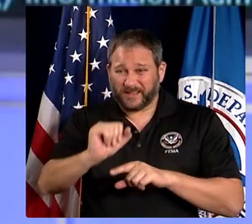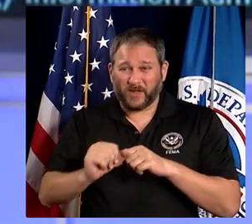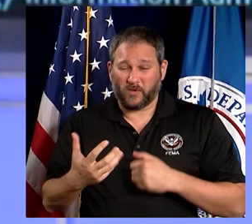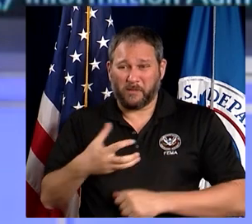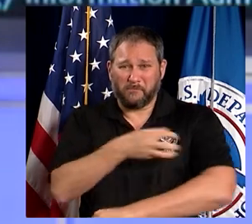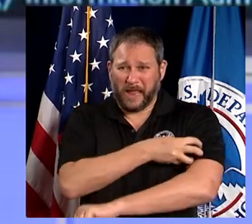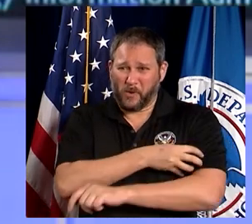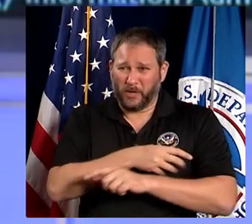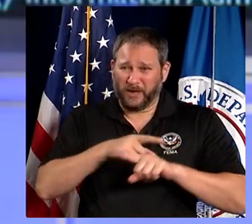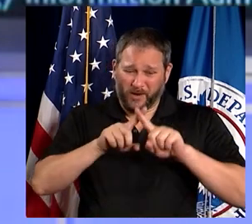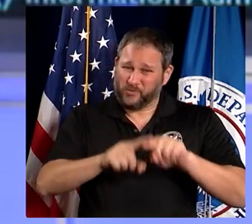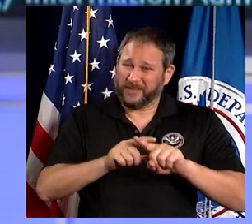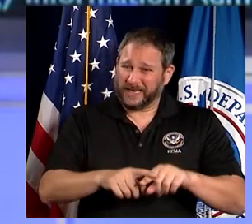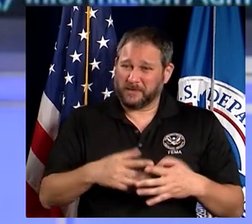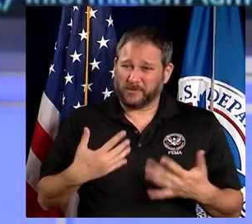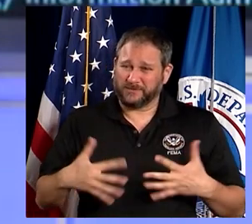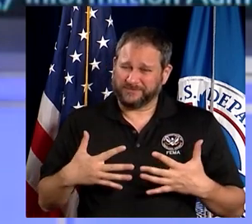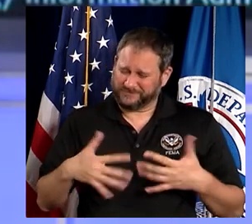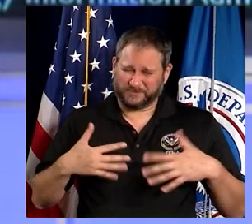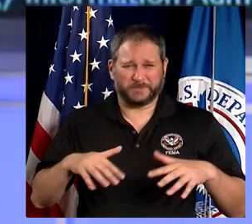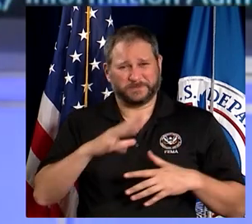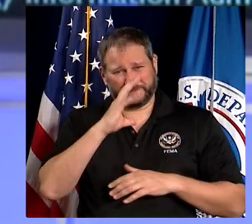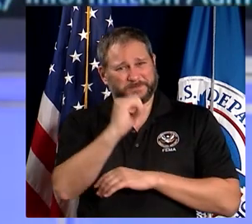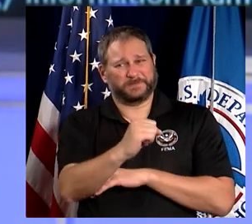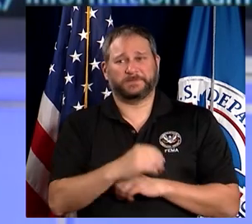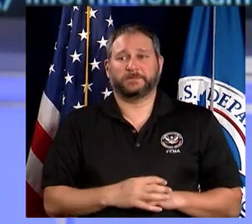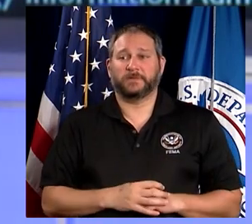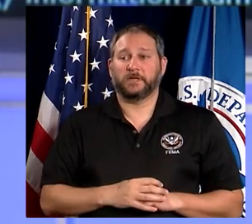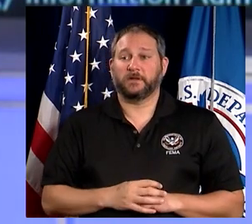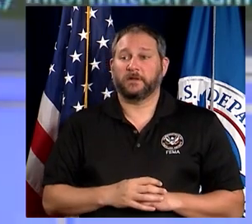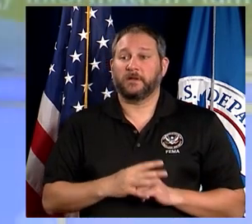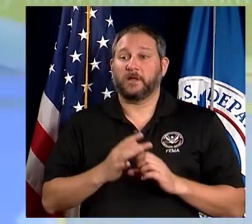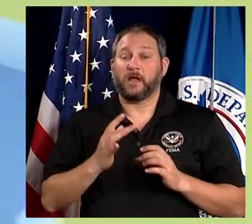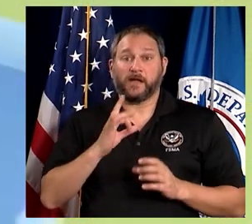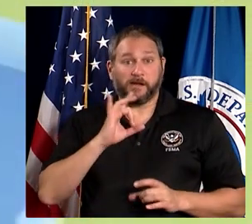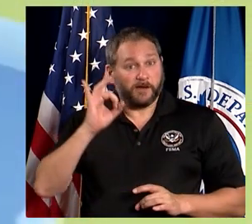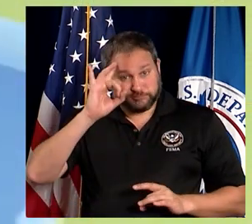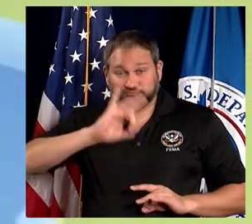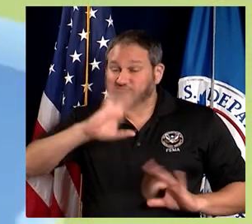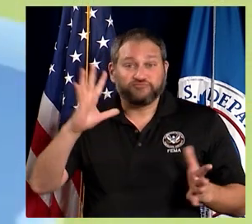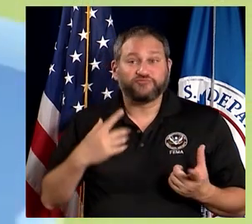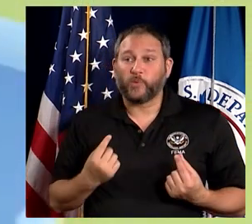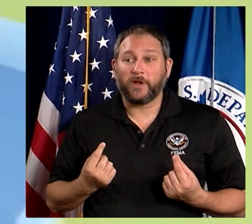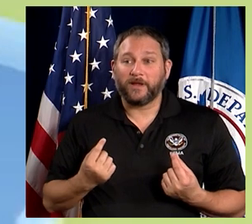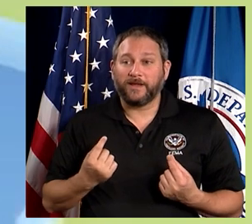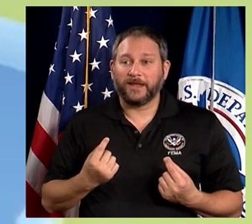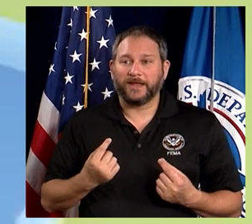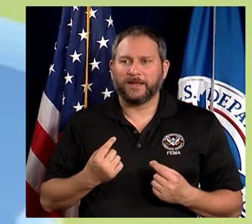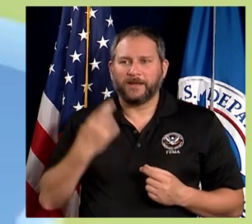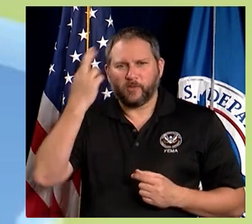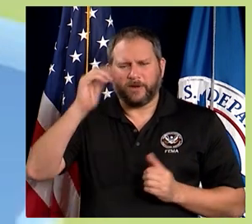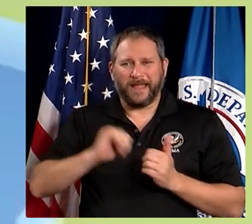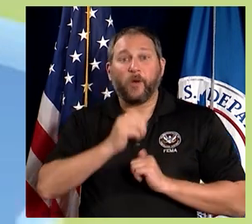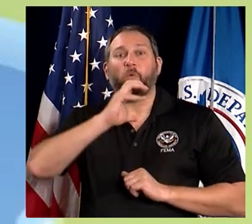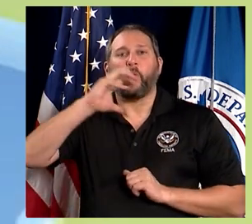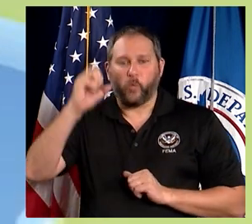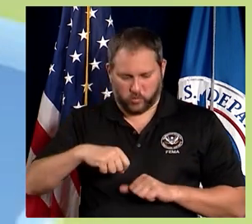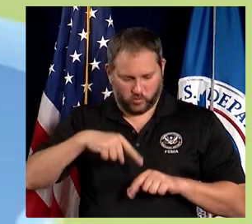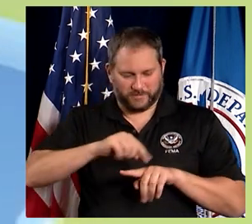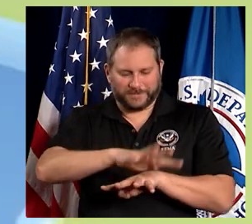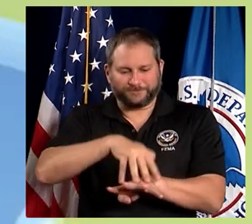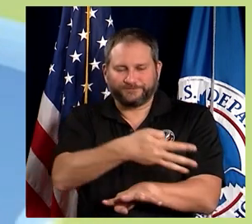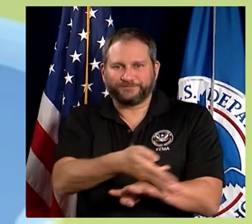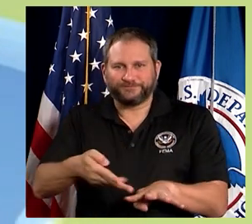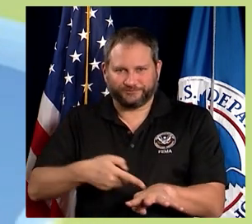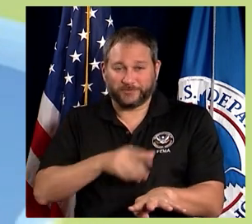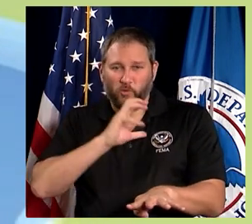is. It's even more remarkable when you realize how old the power grid is.